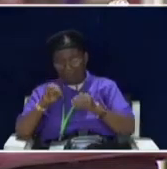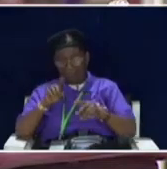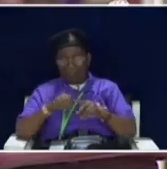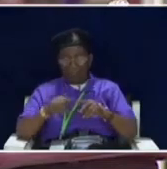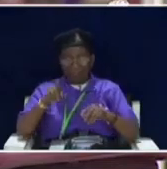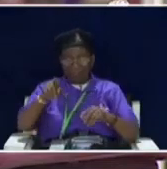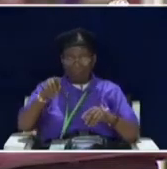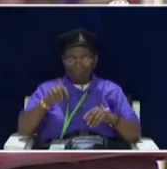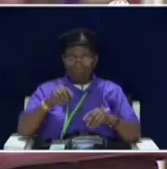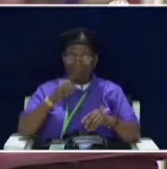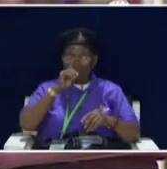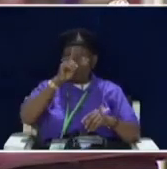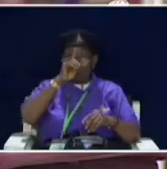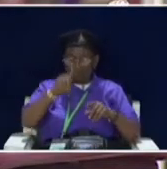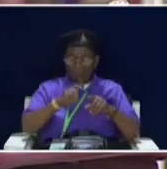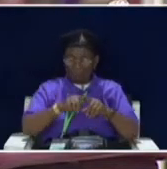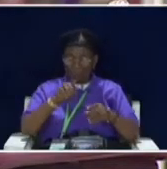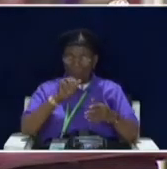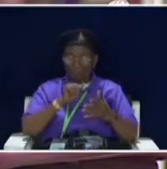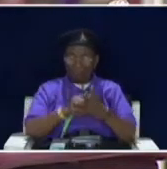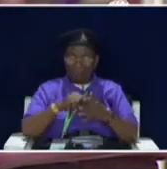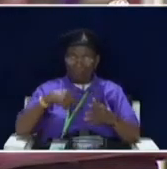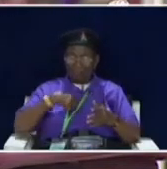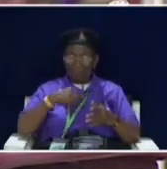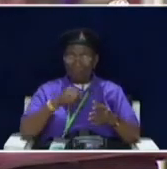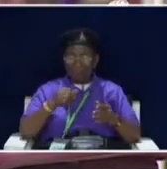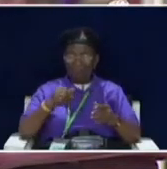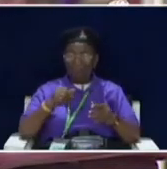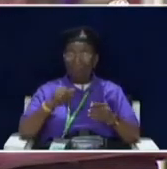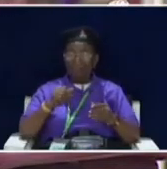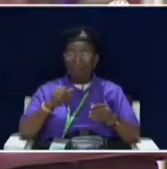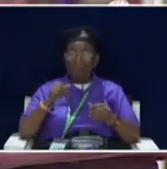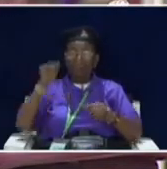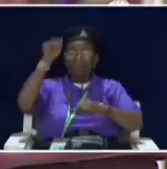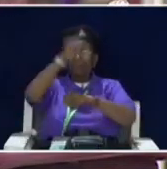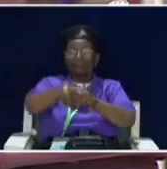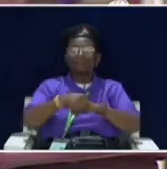bind any evil force that is in you, we, just in